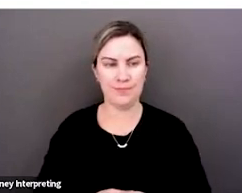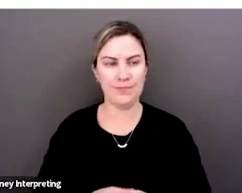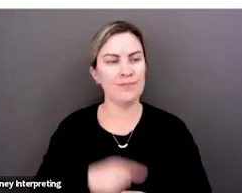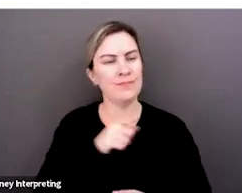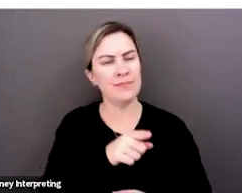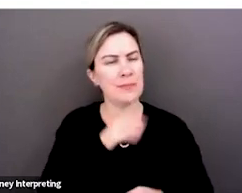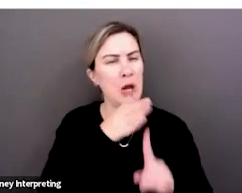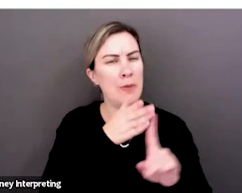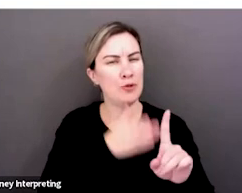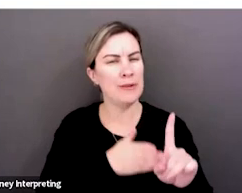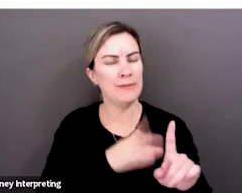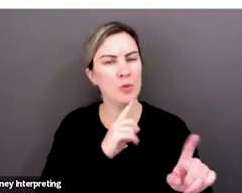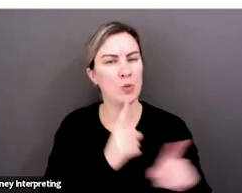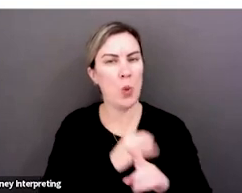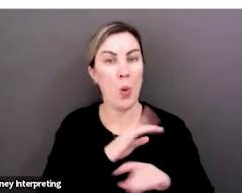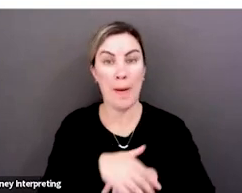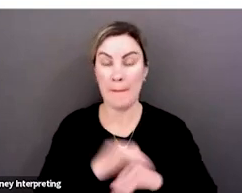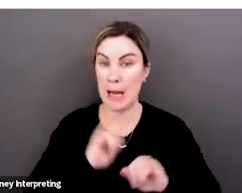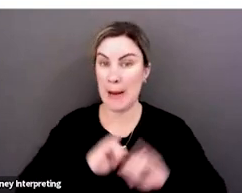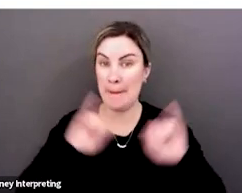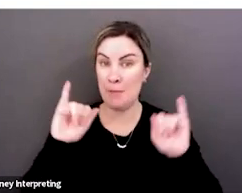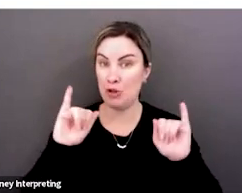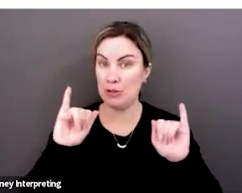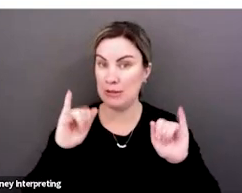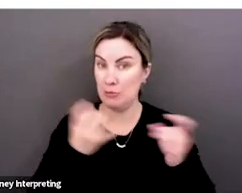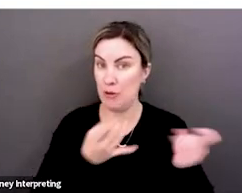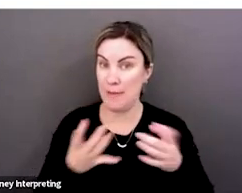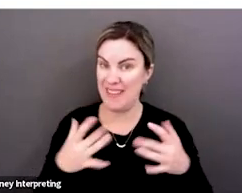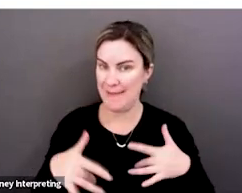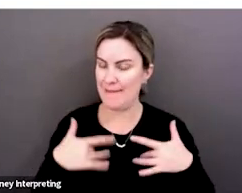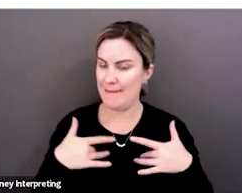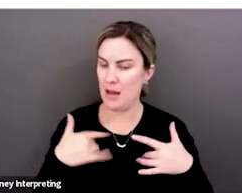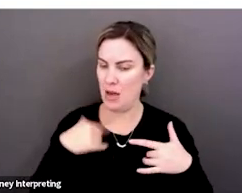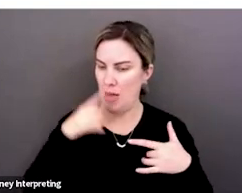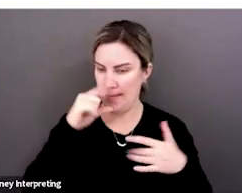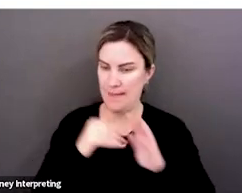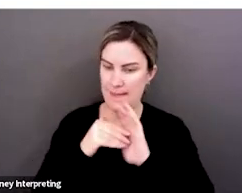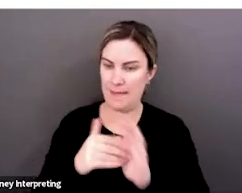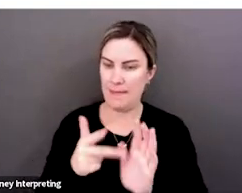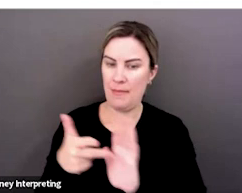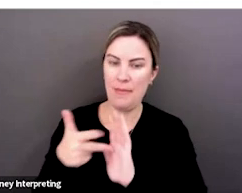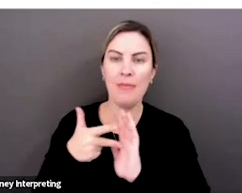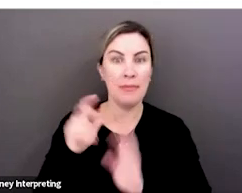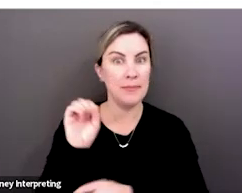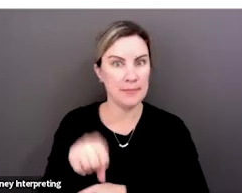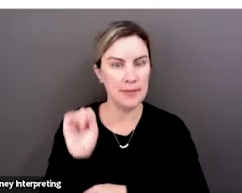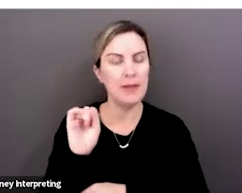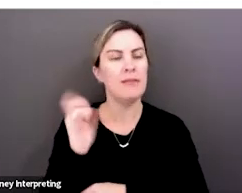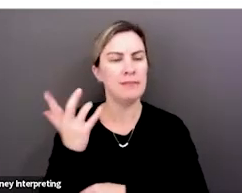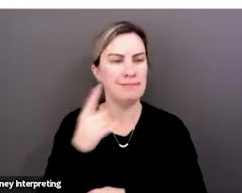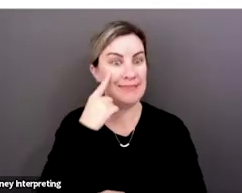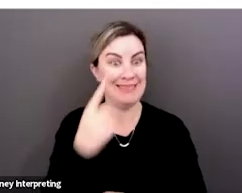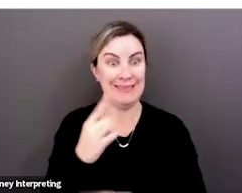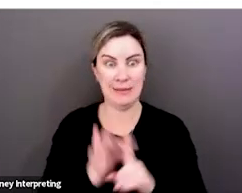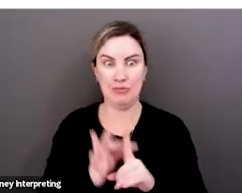objectives relate more to enabling emergency preparedness in other people. And you can see there's been significant improvements in all of those learning